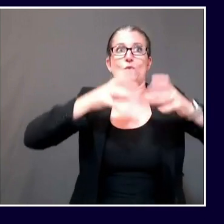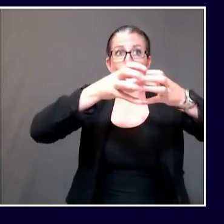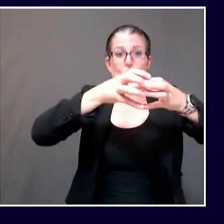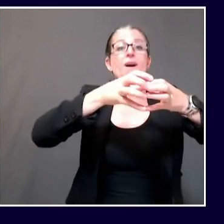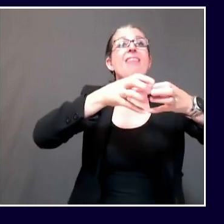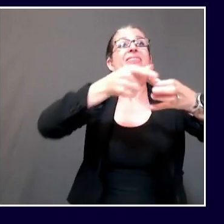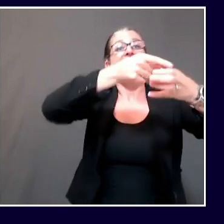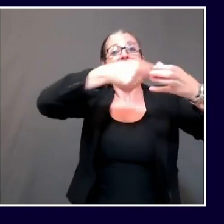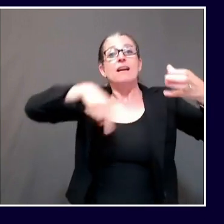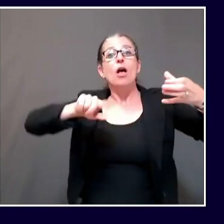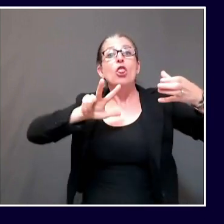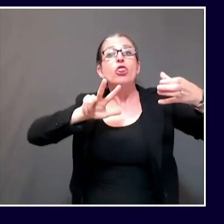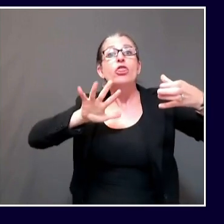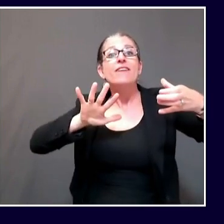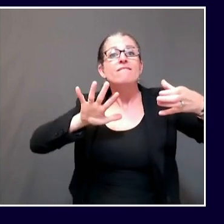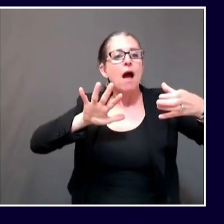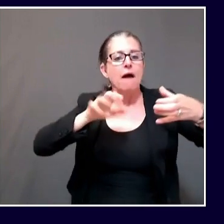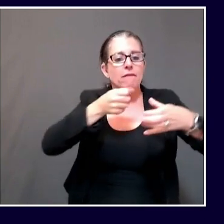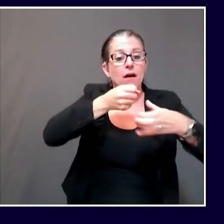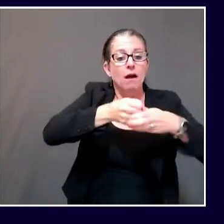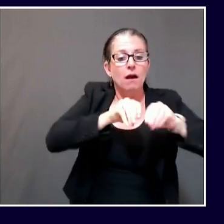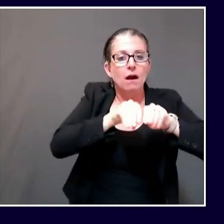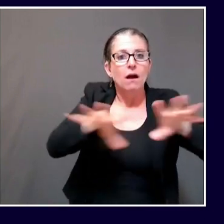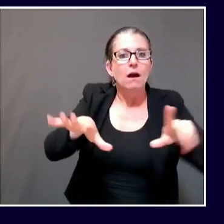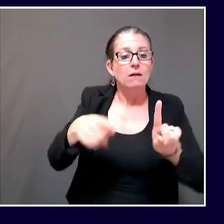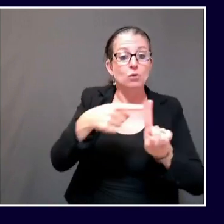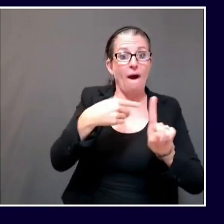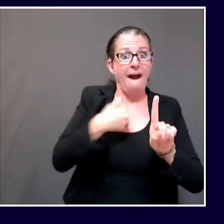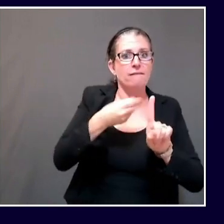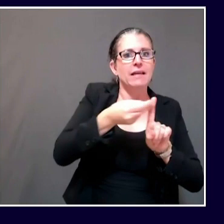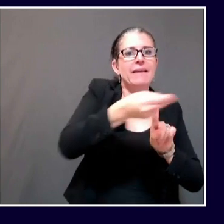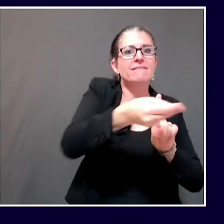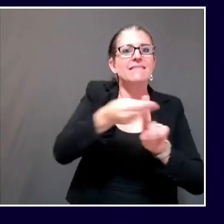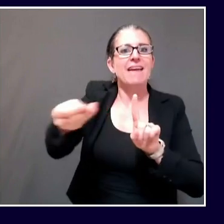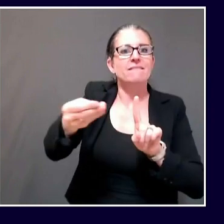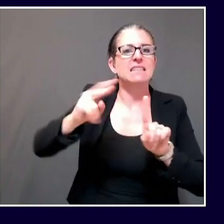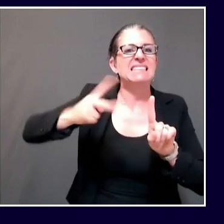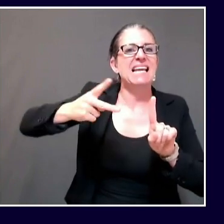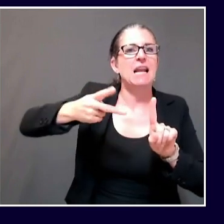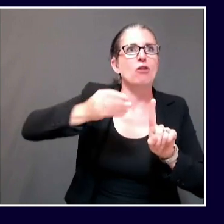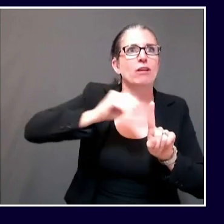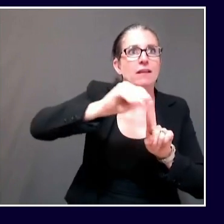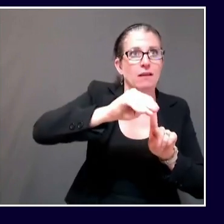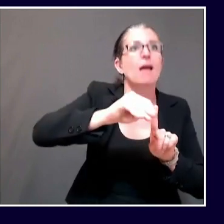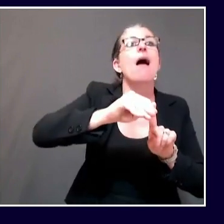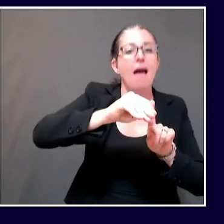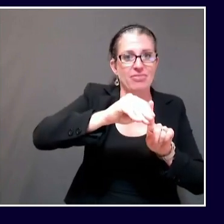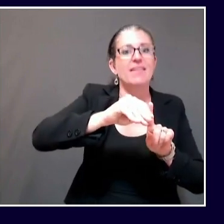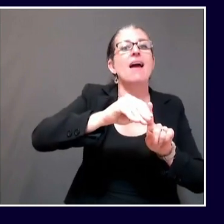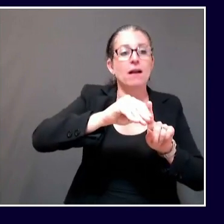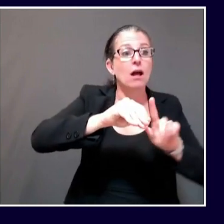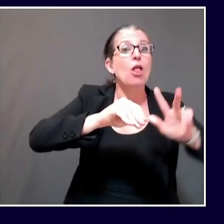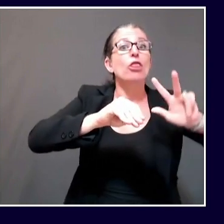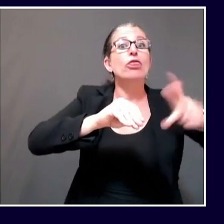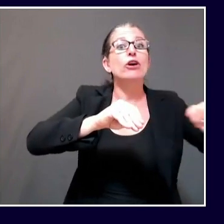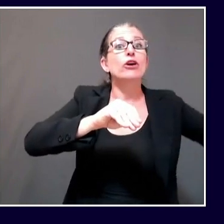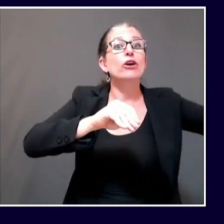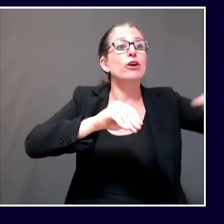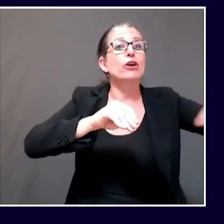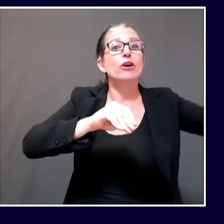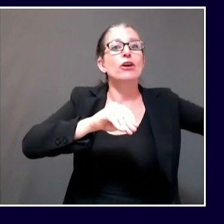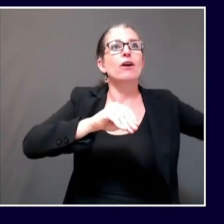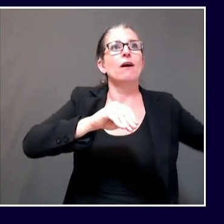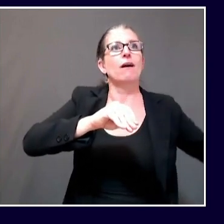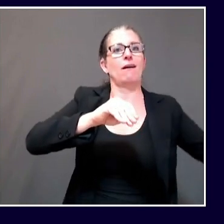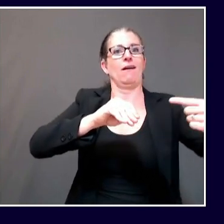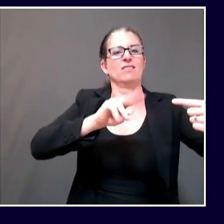secondary cases. Those are individuals who were close contacts of a primary case. And now 22